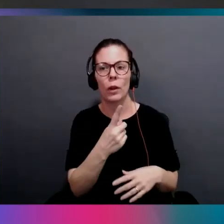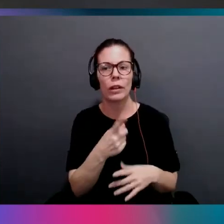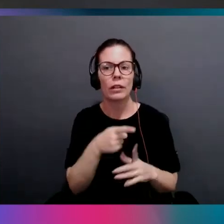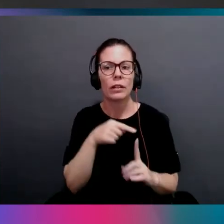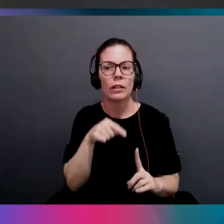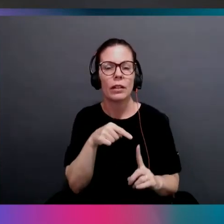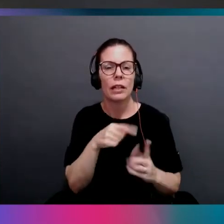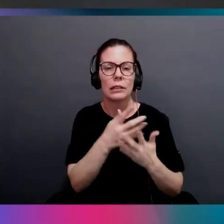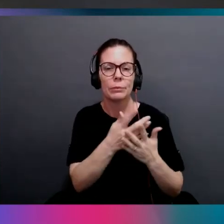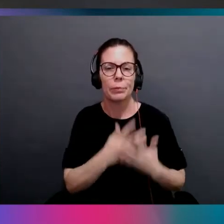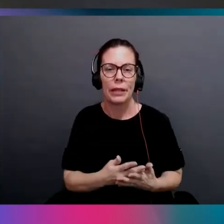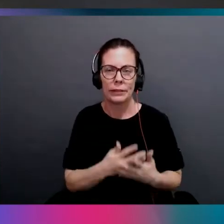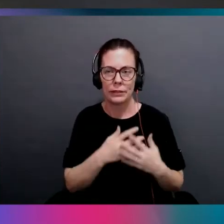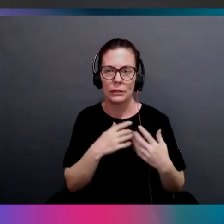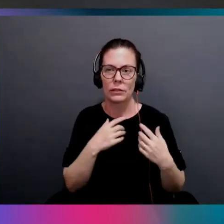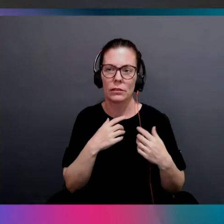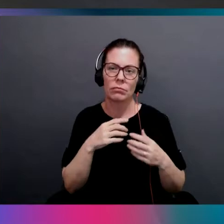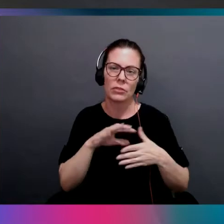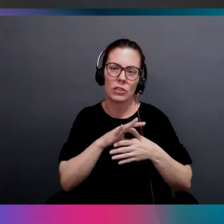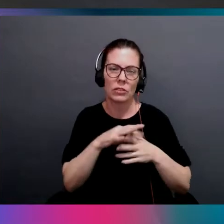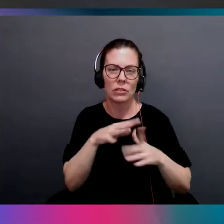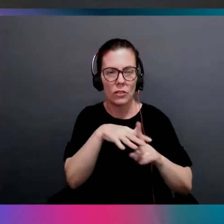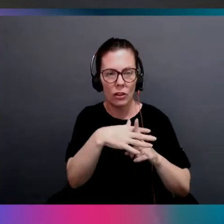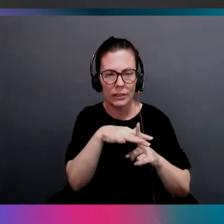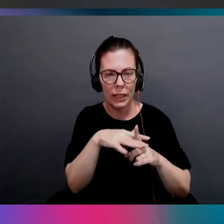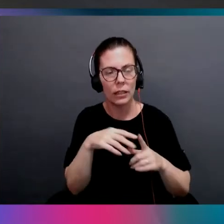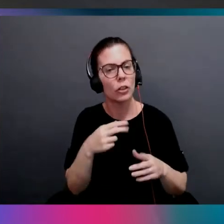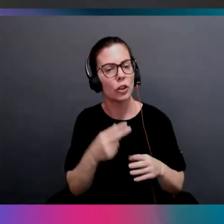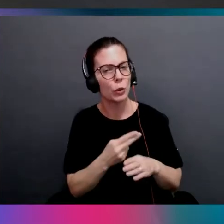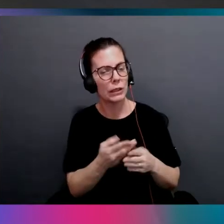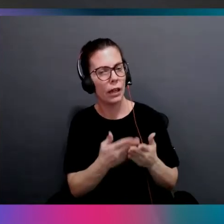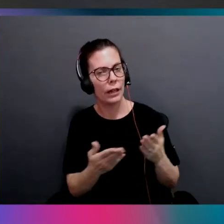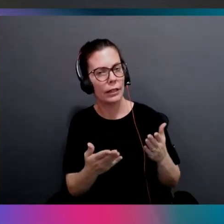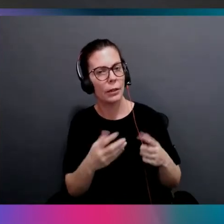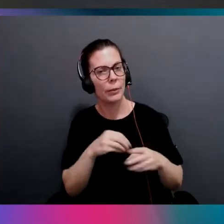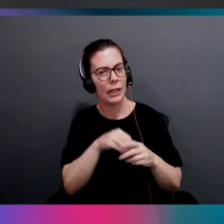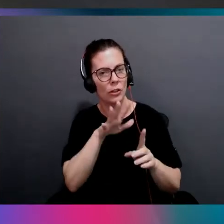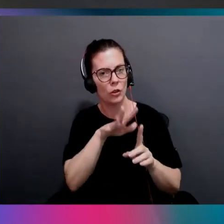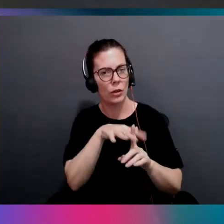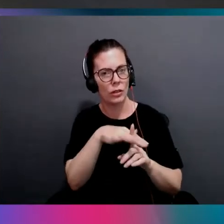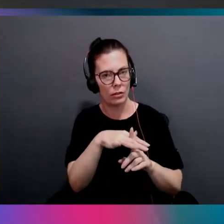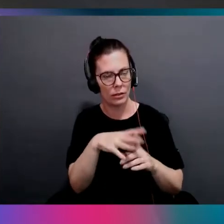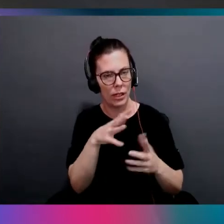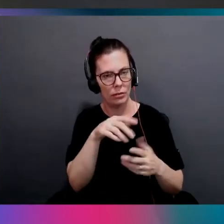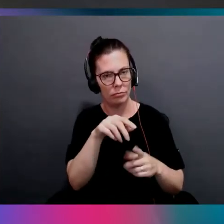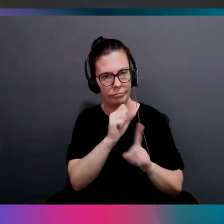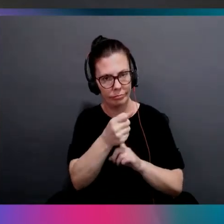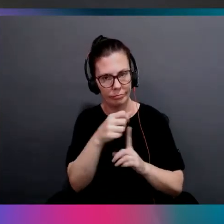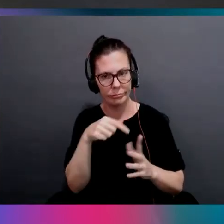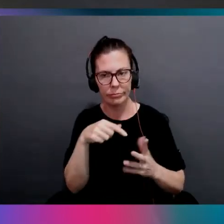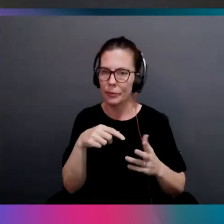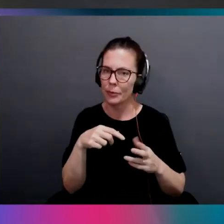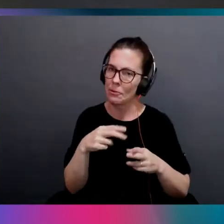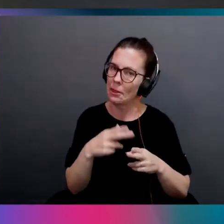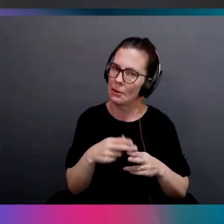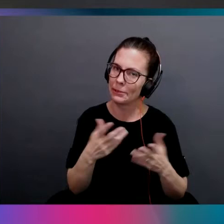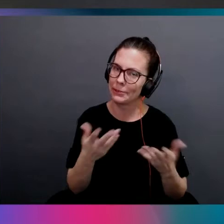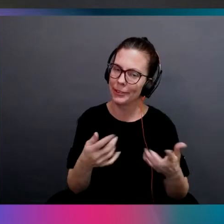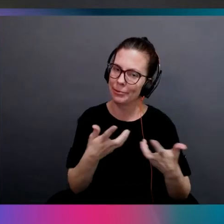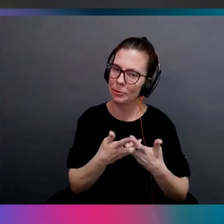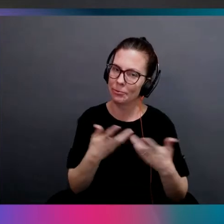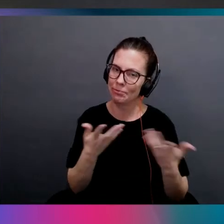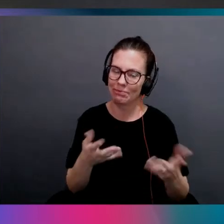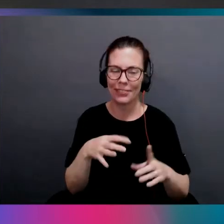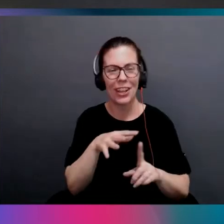filtering, right? We're kind of using the items in the content, hence the name, the content-based filtering